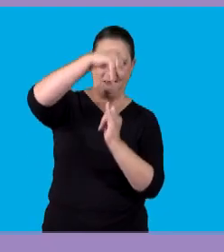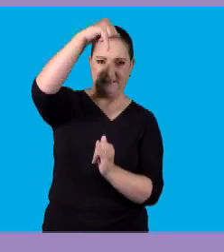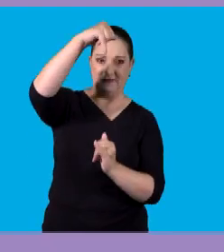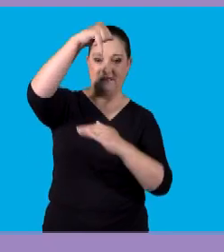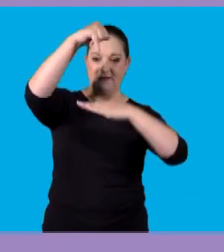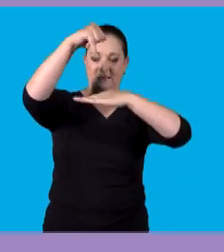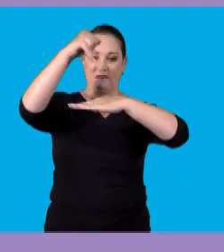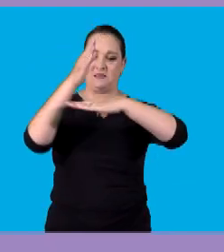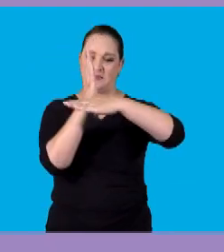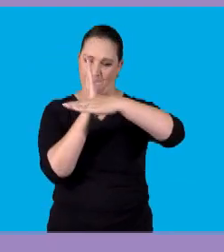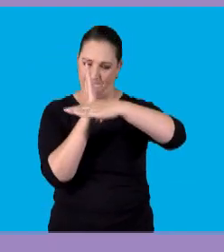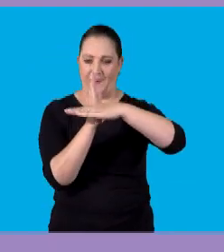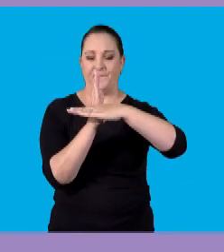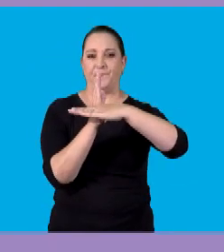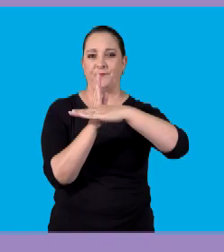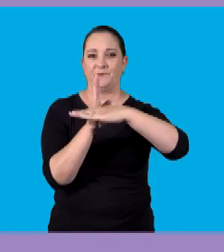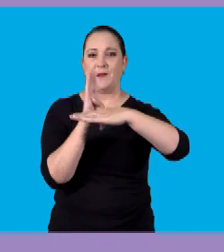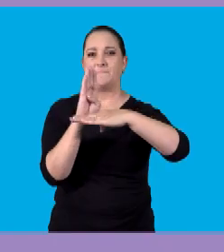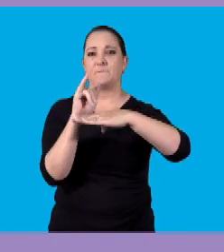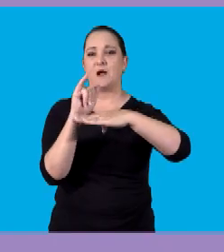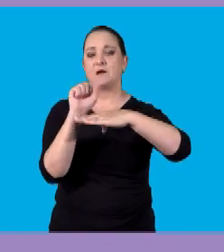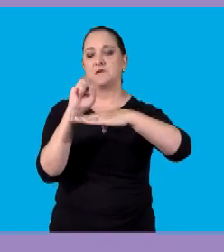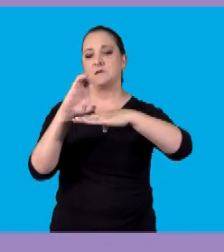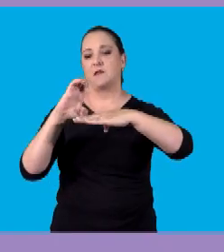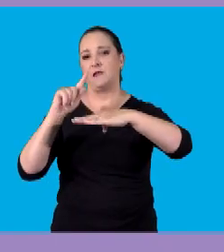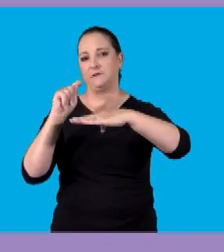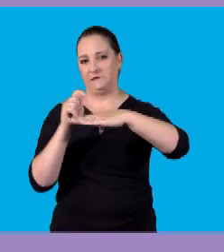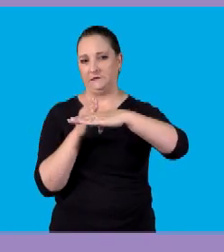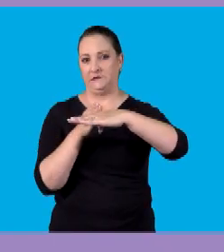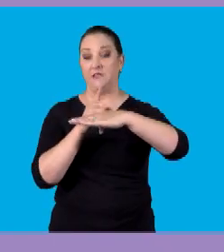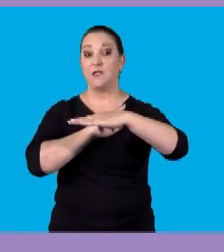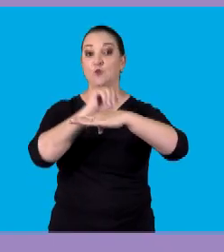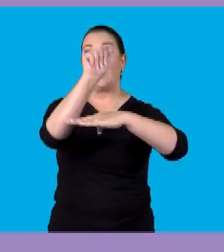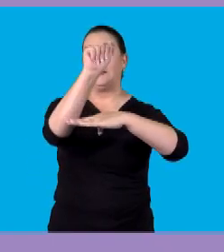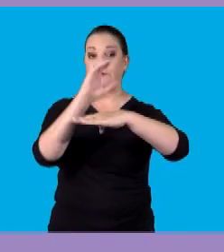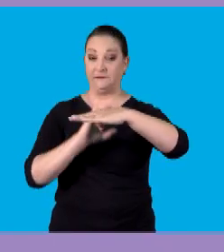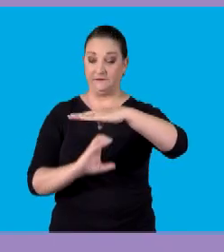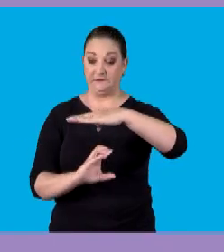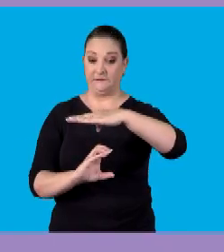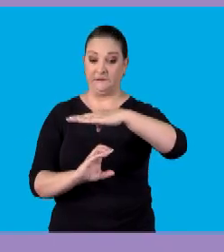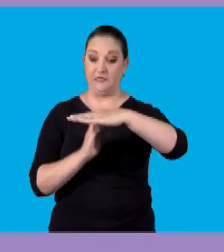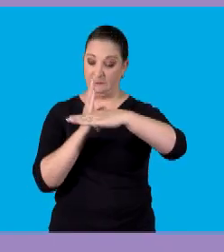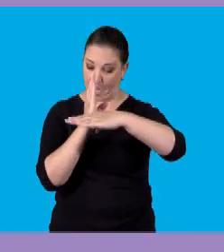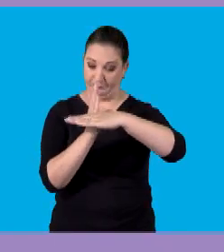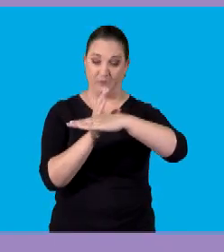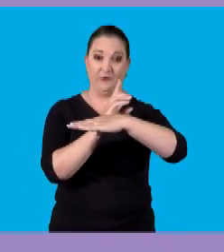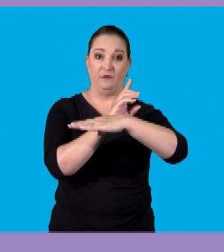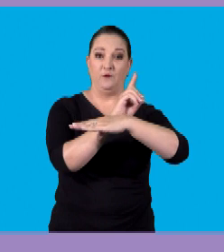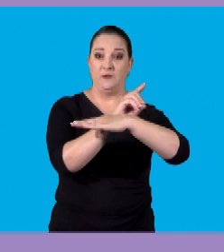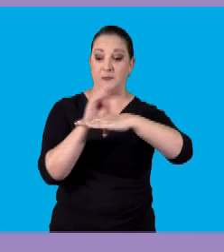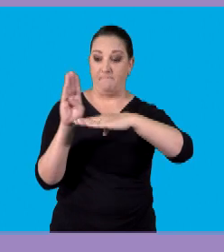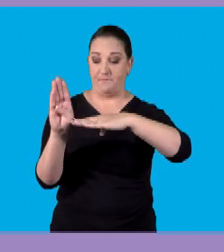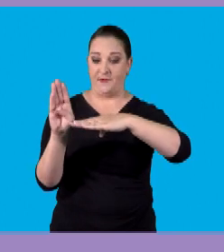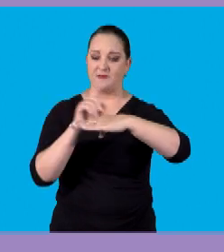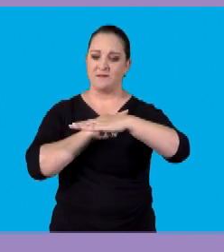will bisect the other diagonal. So in this case, AC is bisecting DB, which means that